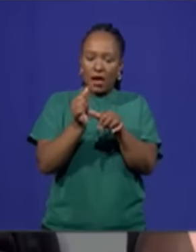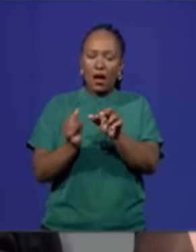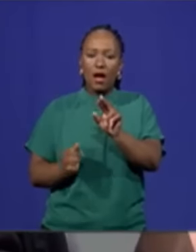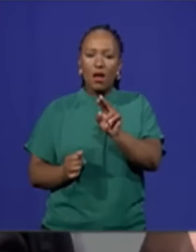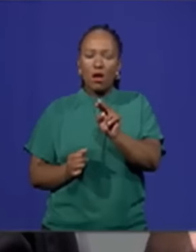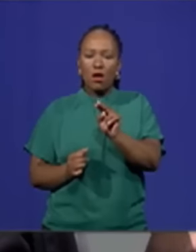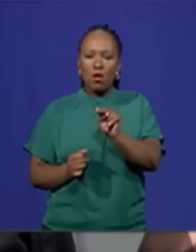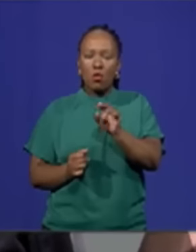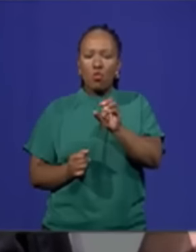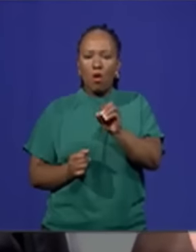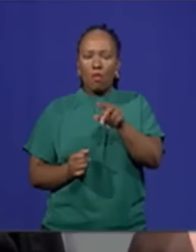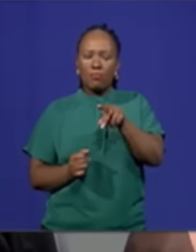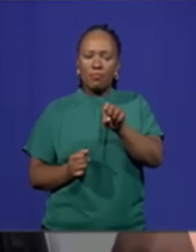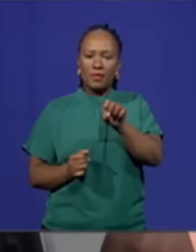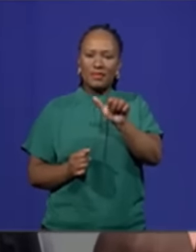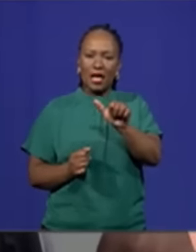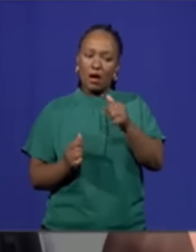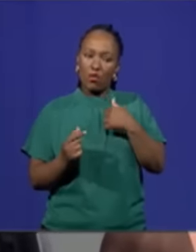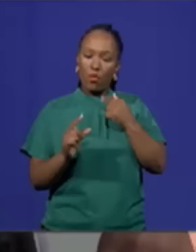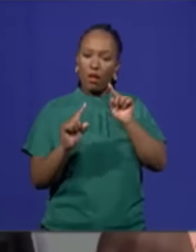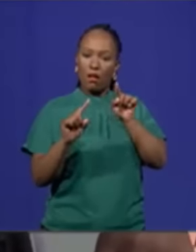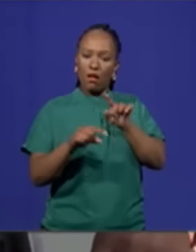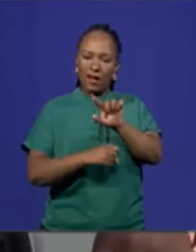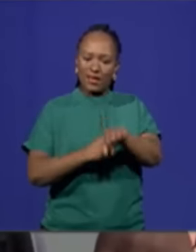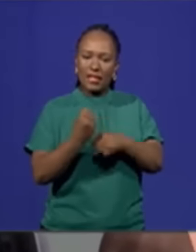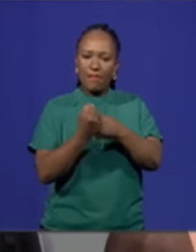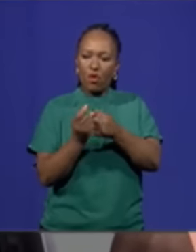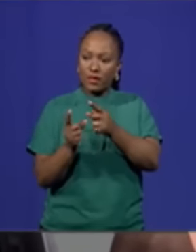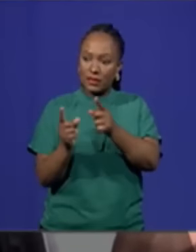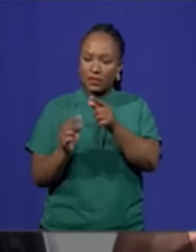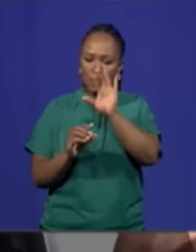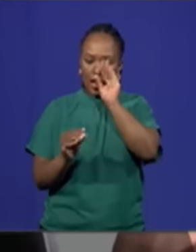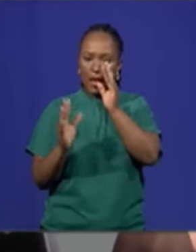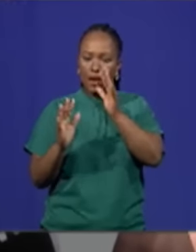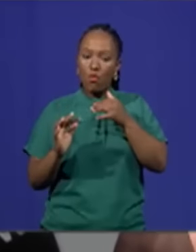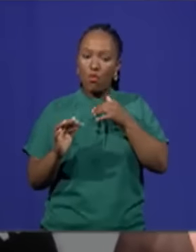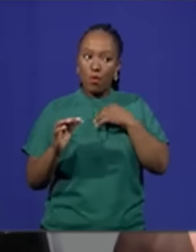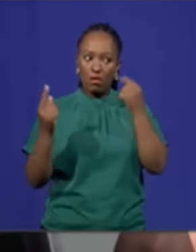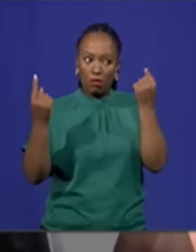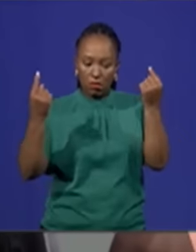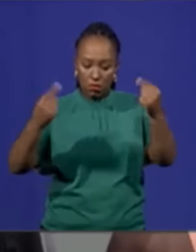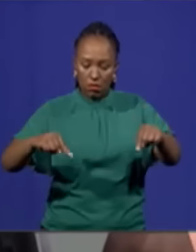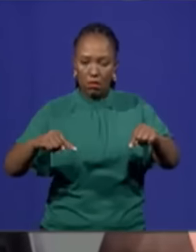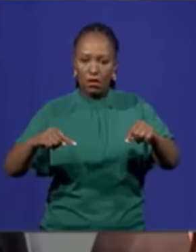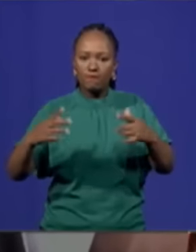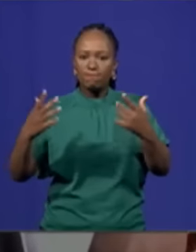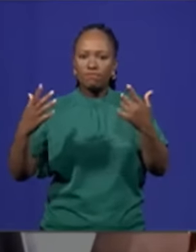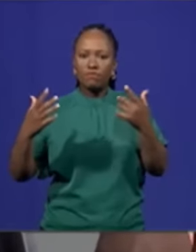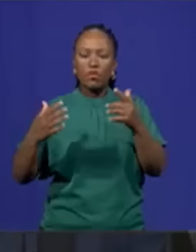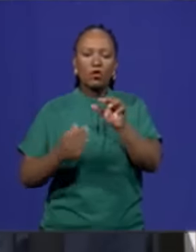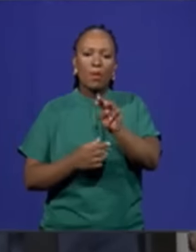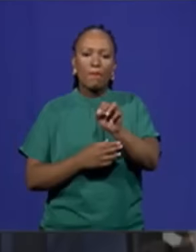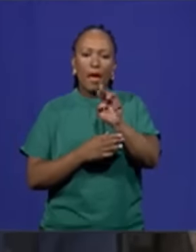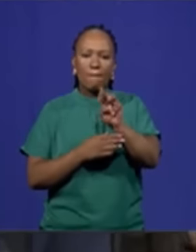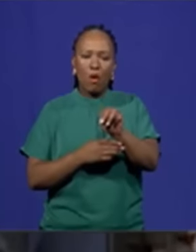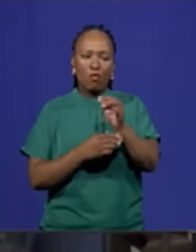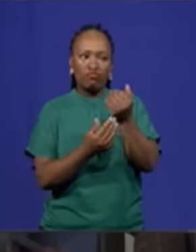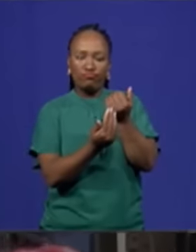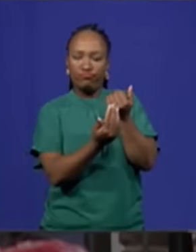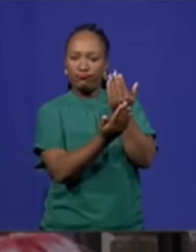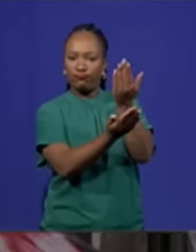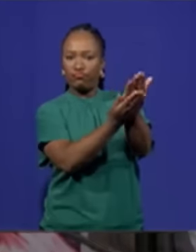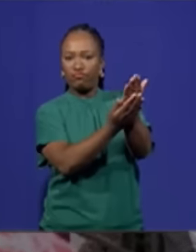to come here with them, support them, and come here to give them a memorandum.